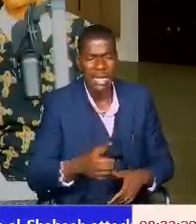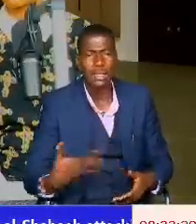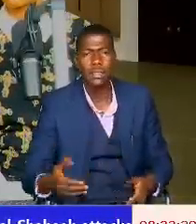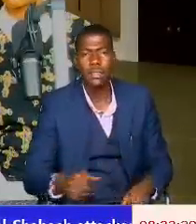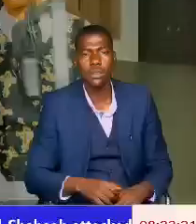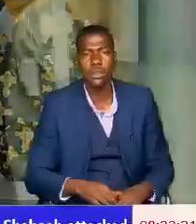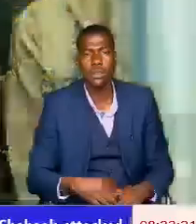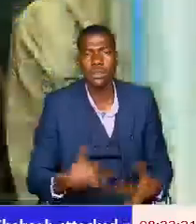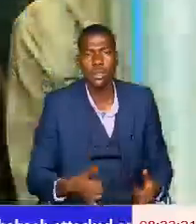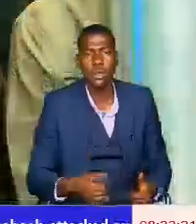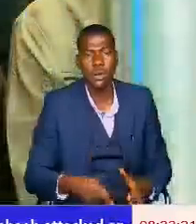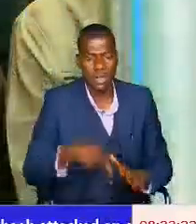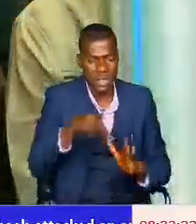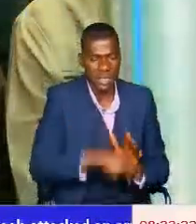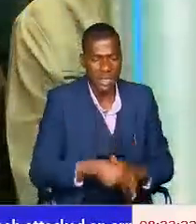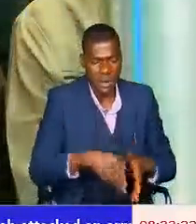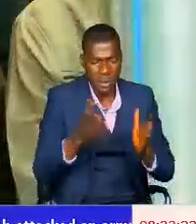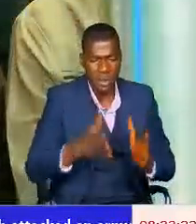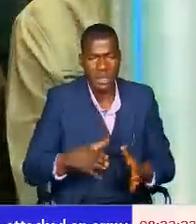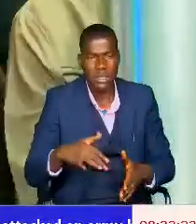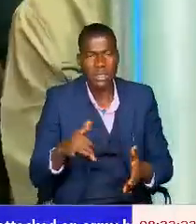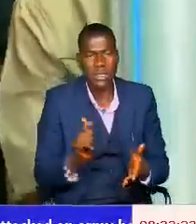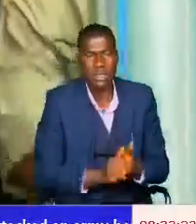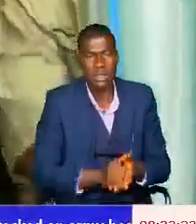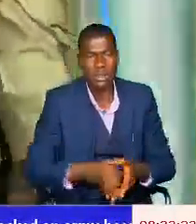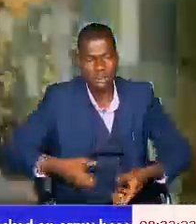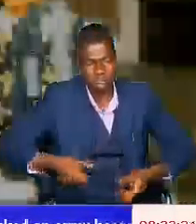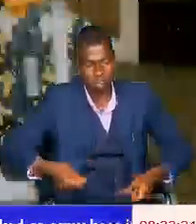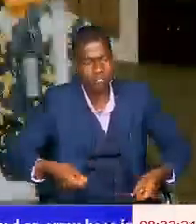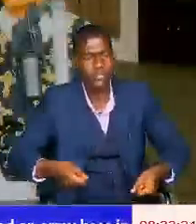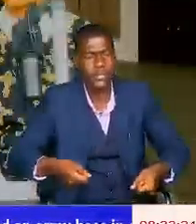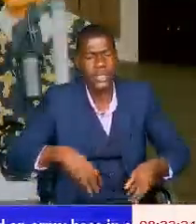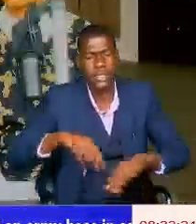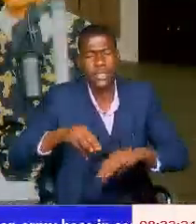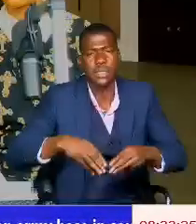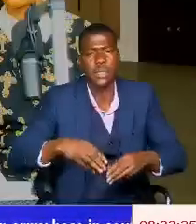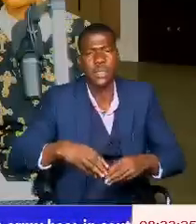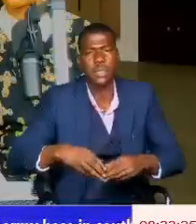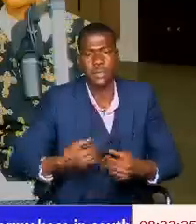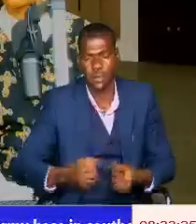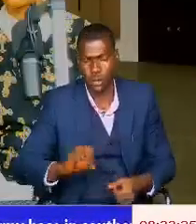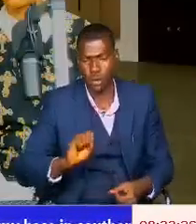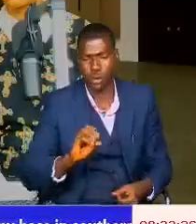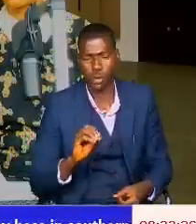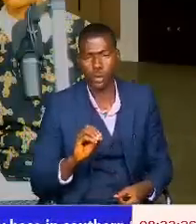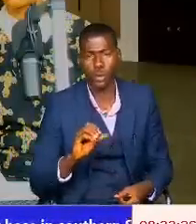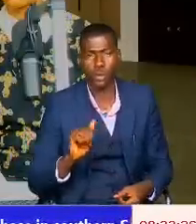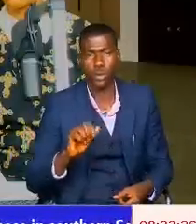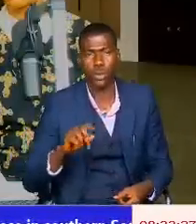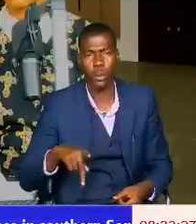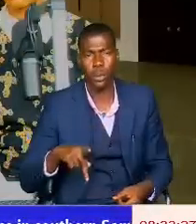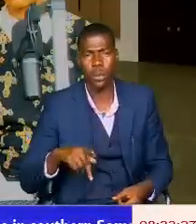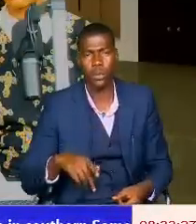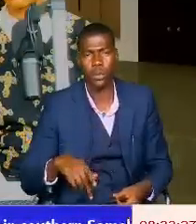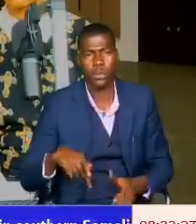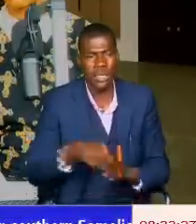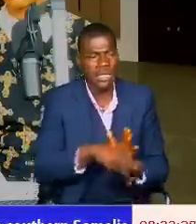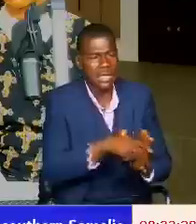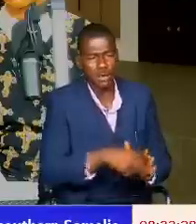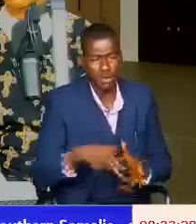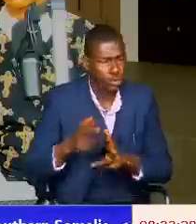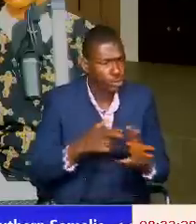one man where they push wheelbarrow, where they sell soap. Another one where they sell shoe. Another one. Begin they shoot innocent